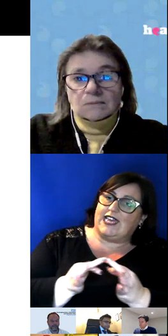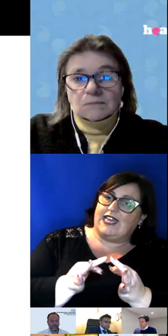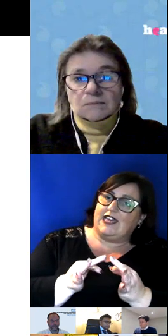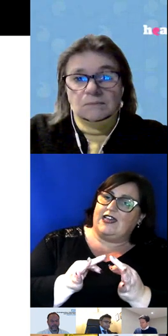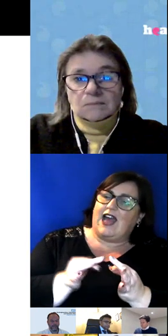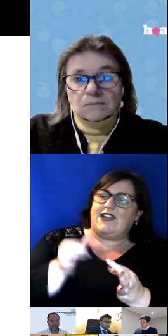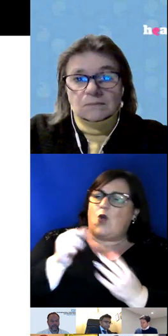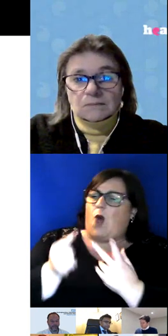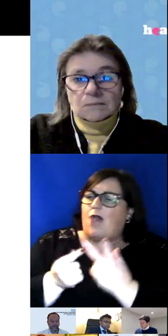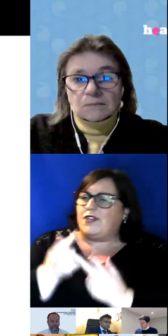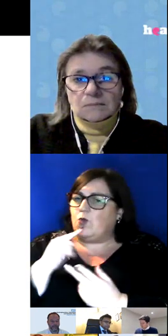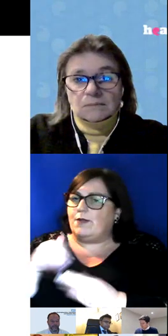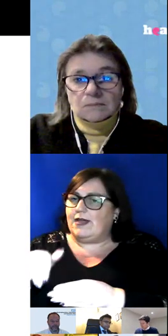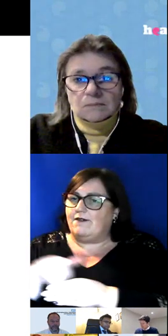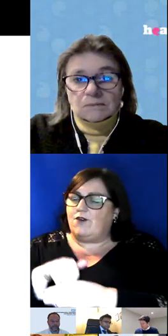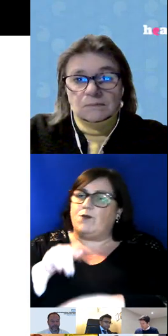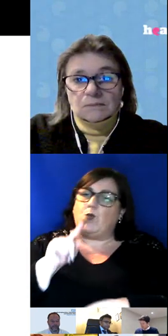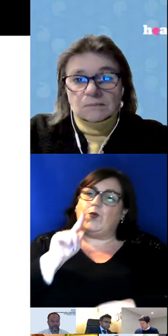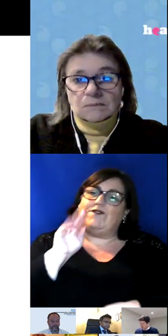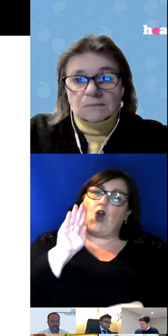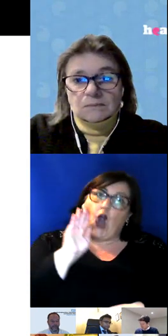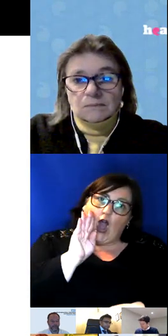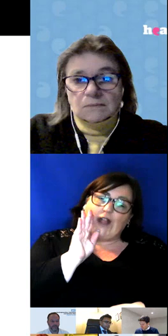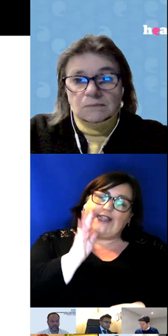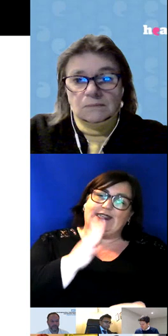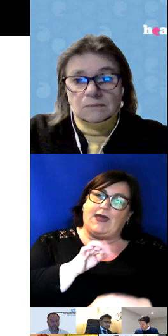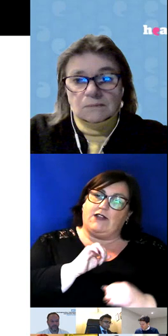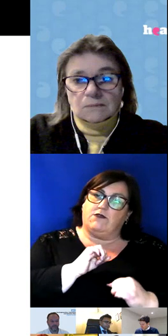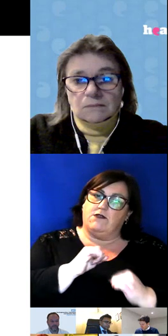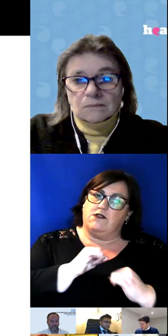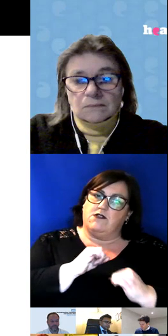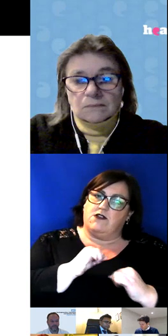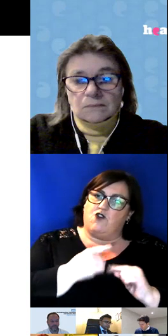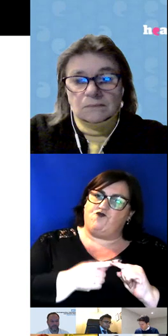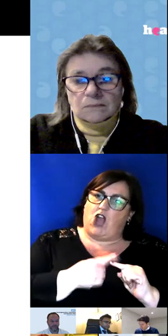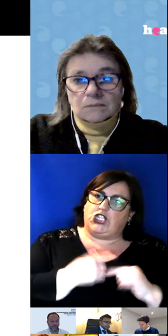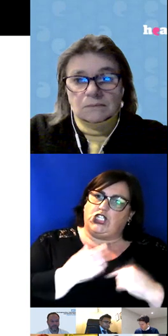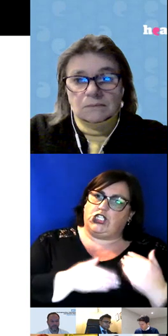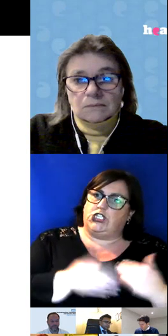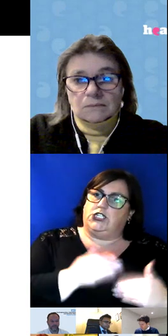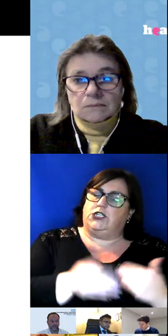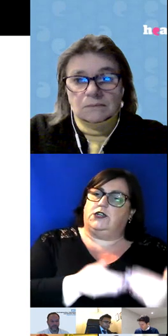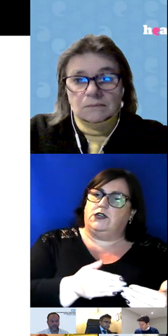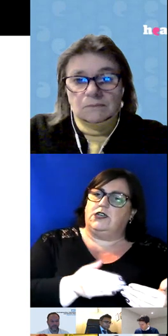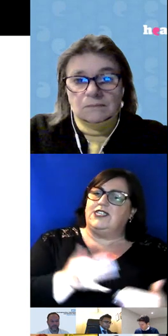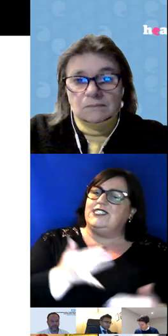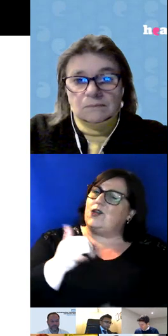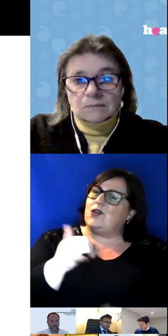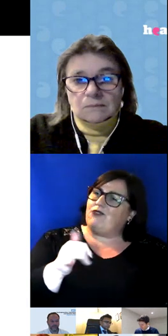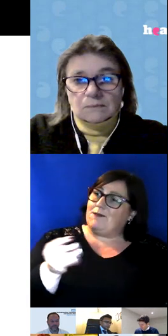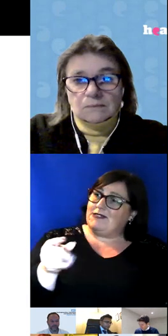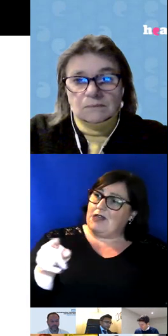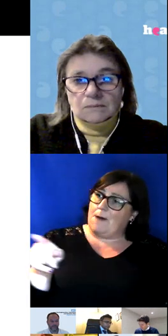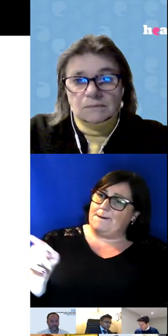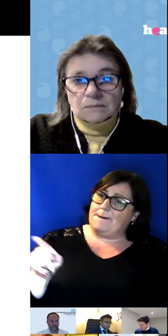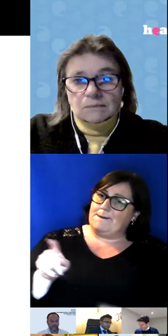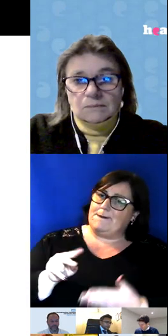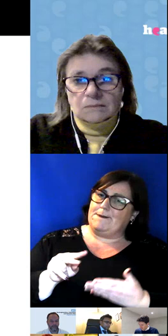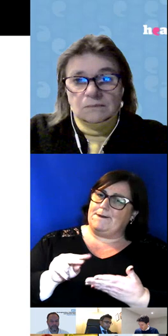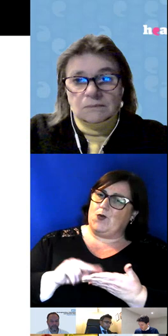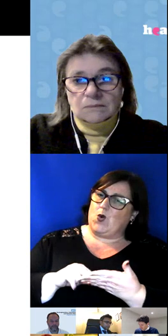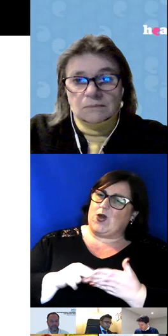we've heard that it's been quite rushed, that because it's been rushed, there may be organisations that have not been in the loop really in